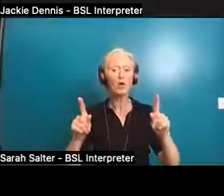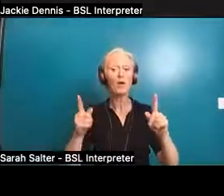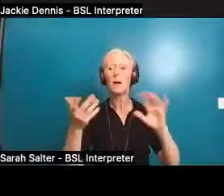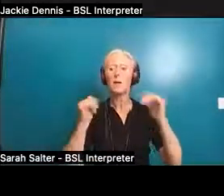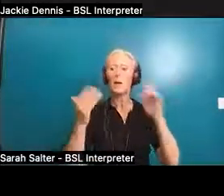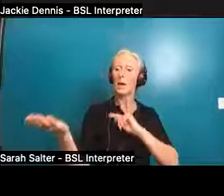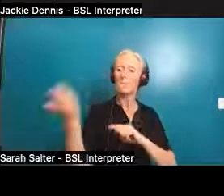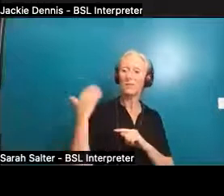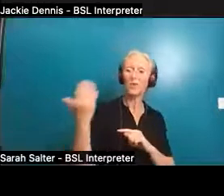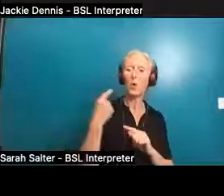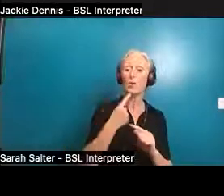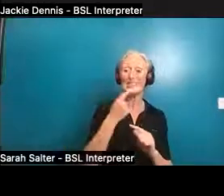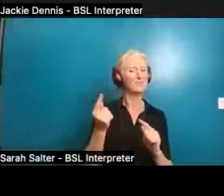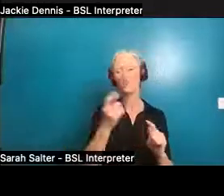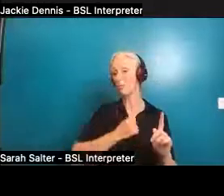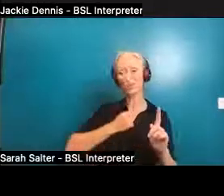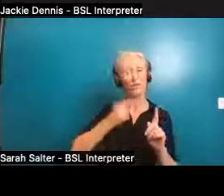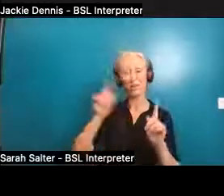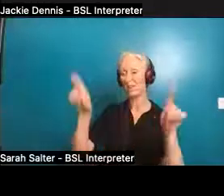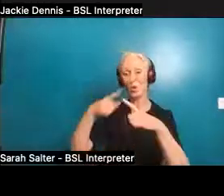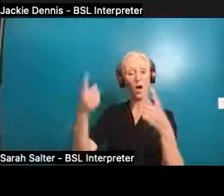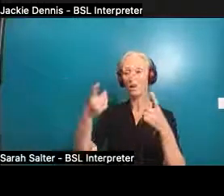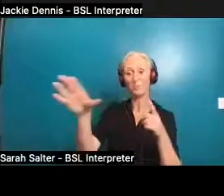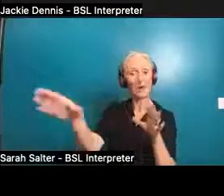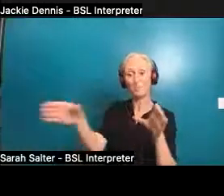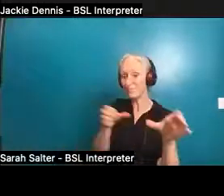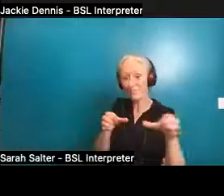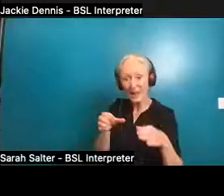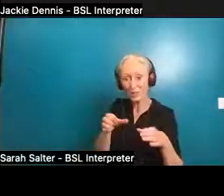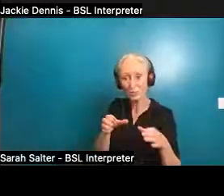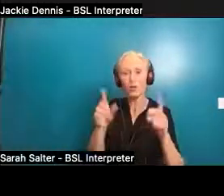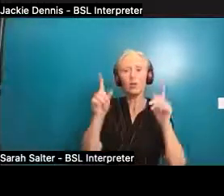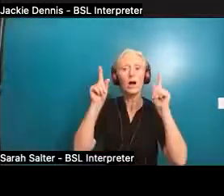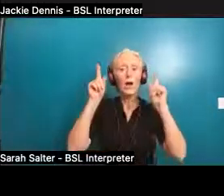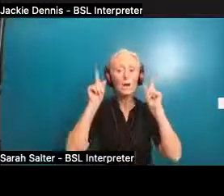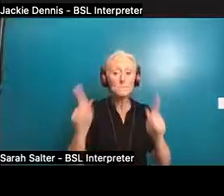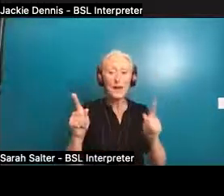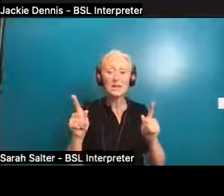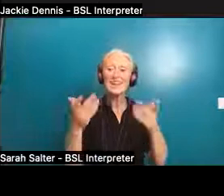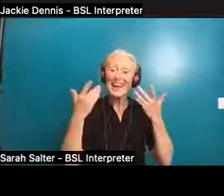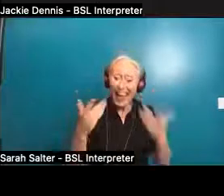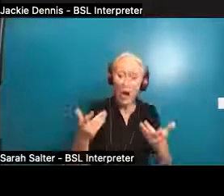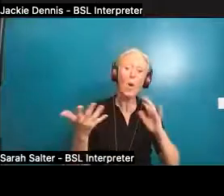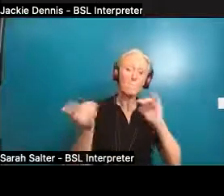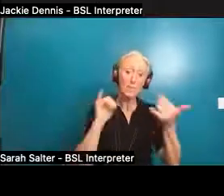now eligible. And for those of you who are on the call that do either know that they have a mutation